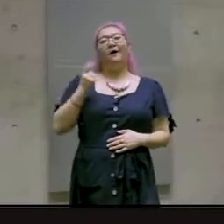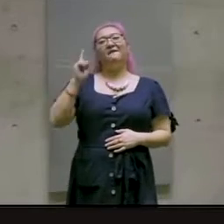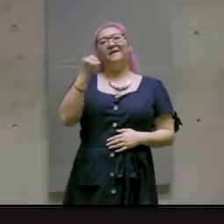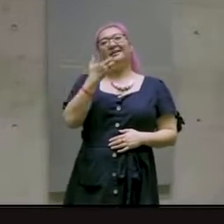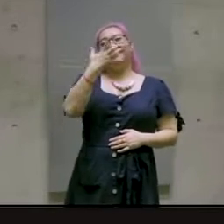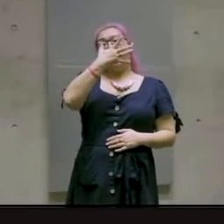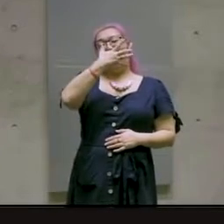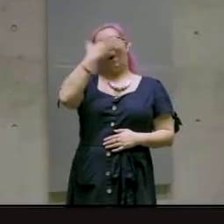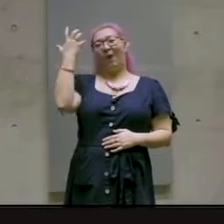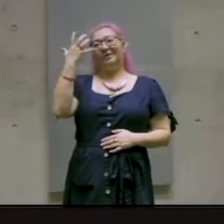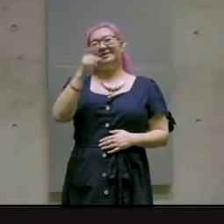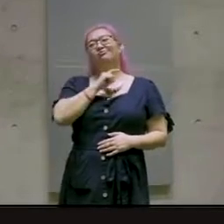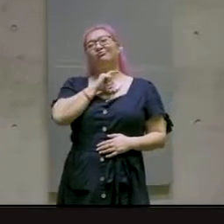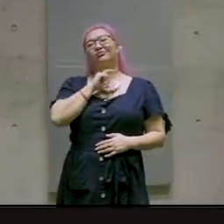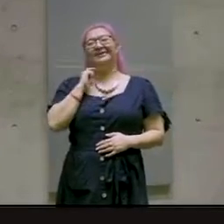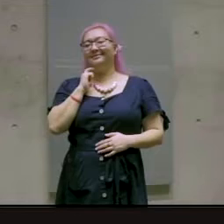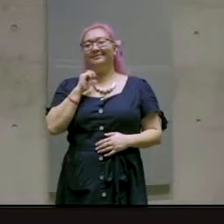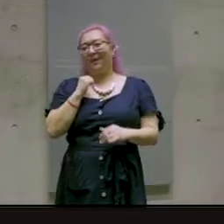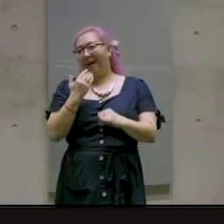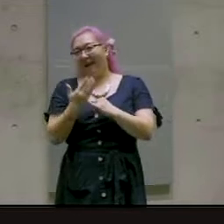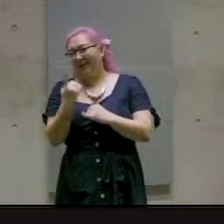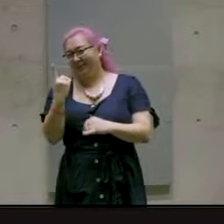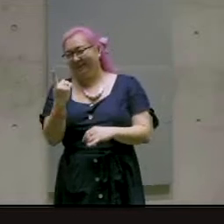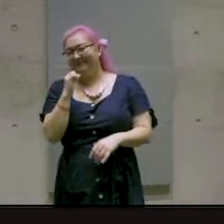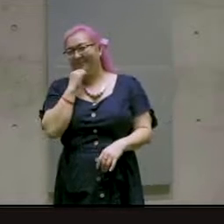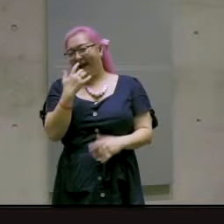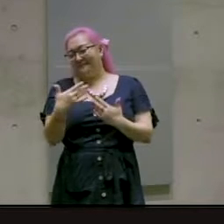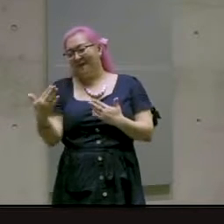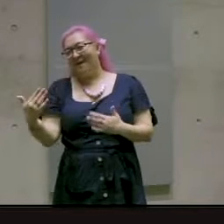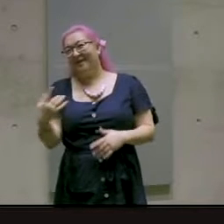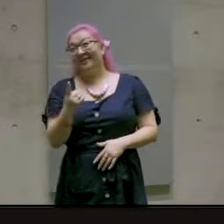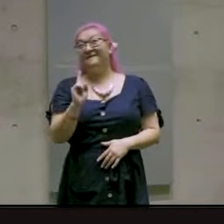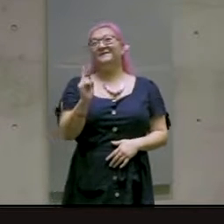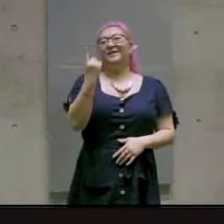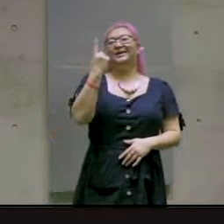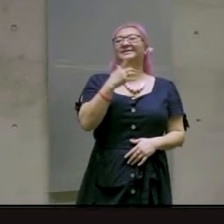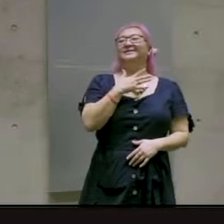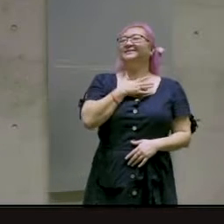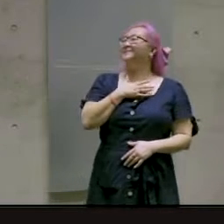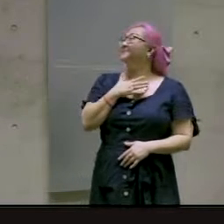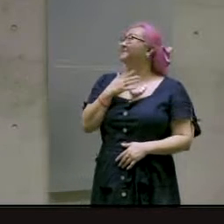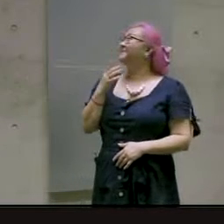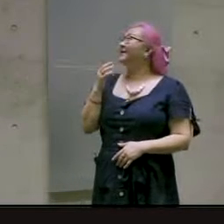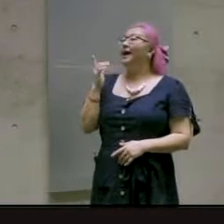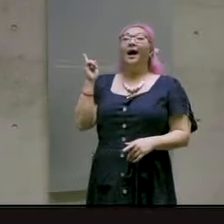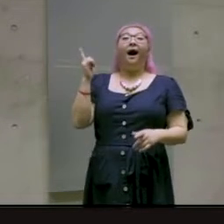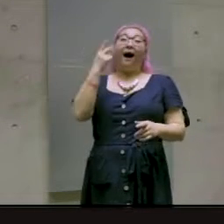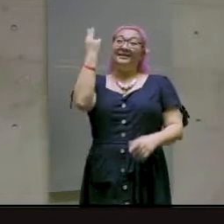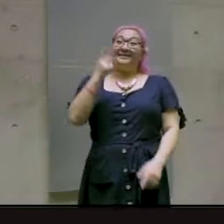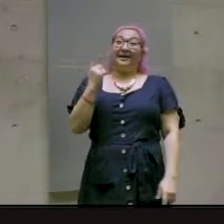not our last. This, I should say I did design him before Fleabag.